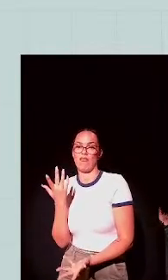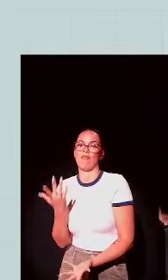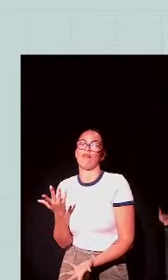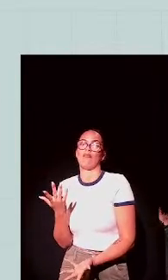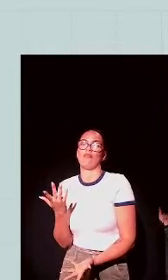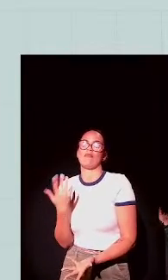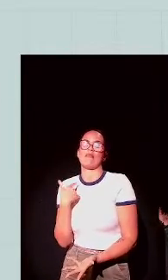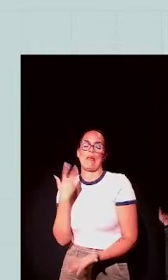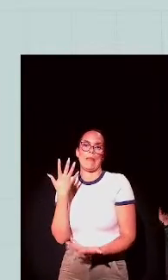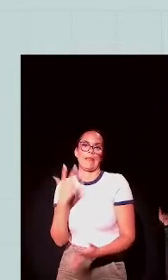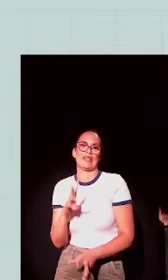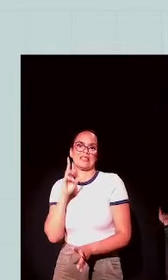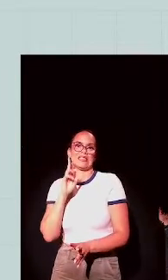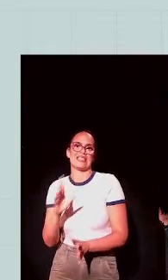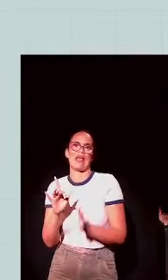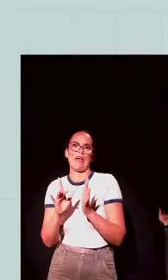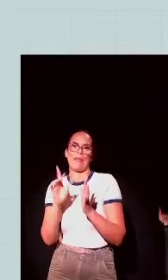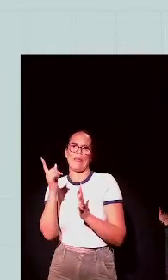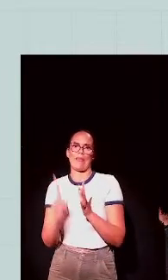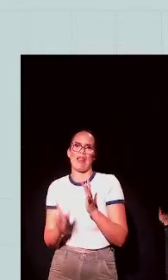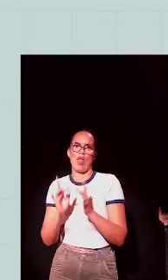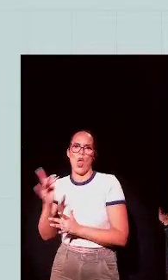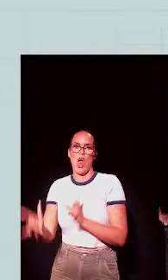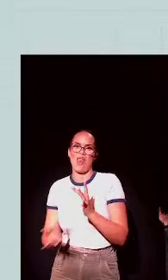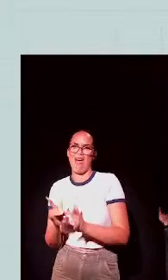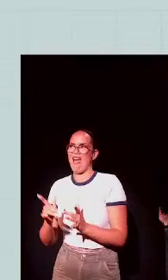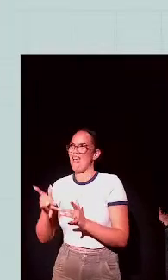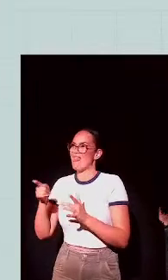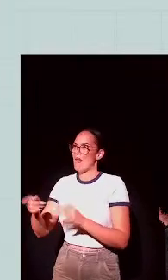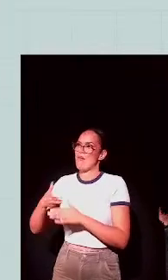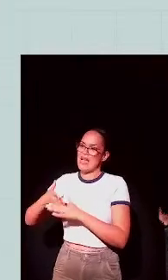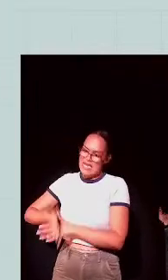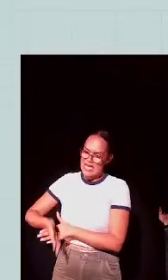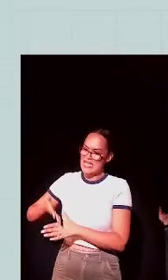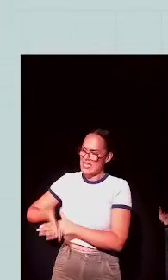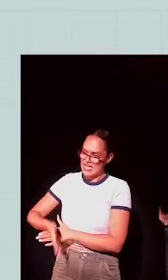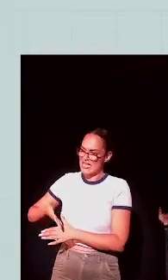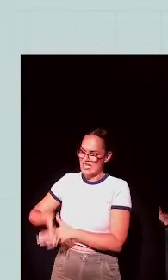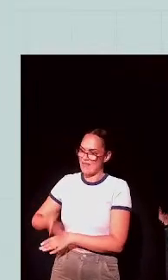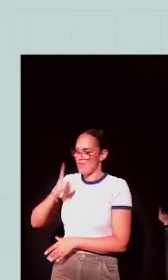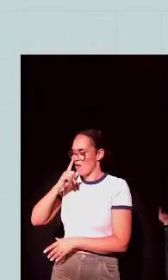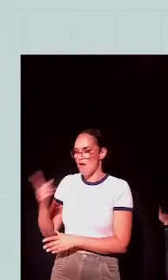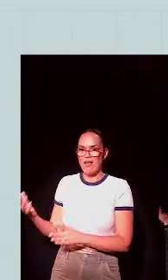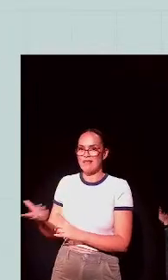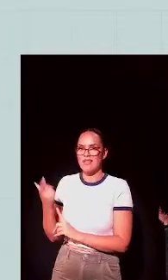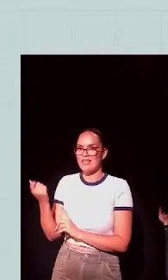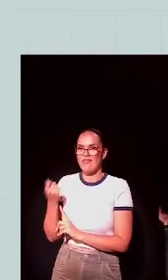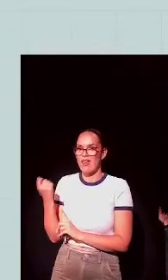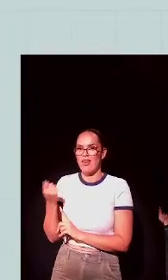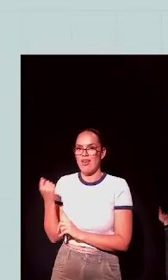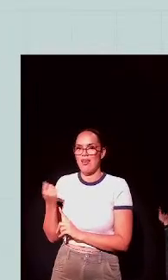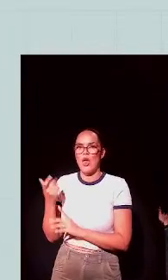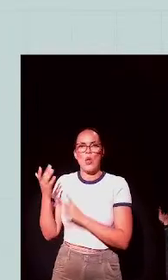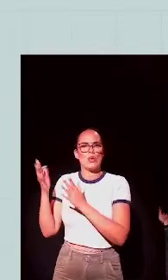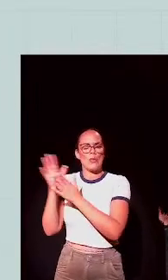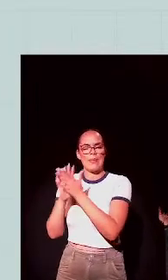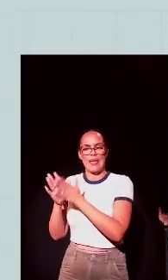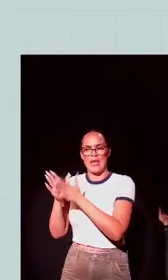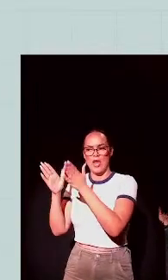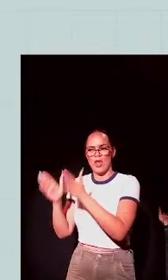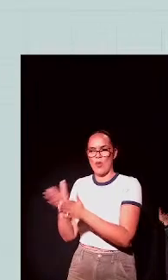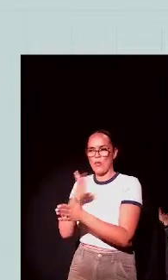threads online of people who work and just can't crack it. So if non-disabled